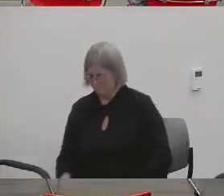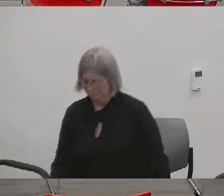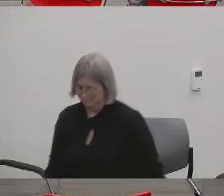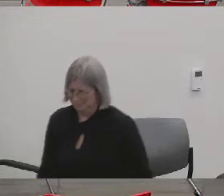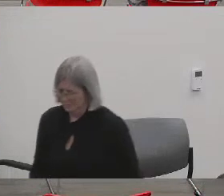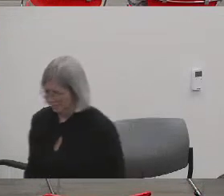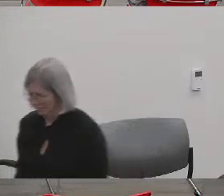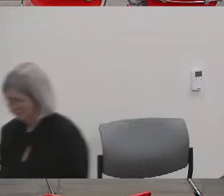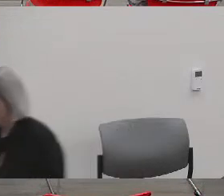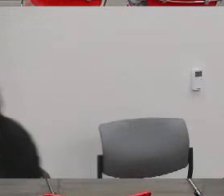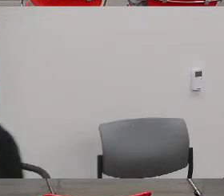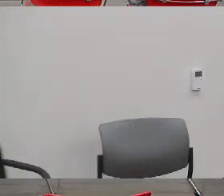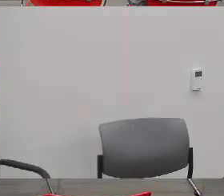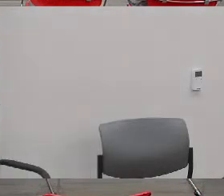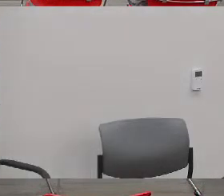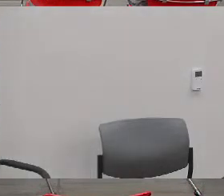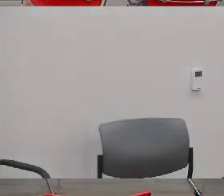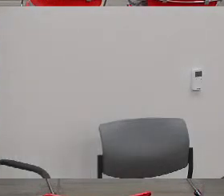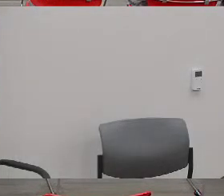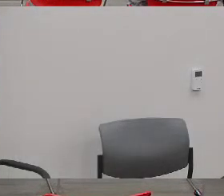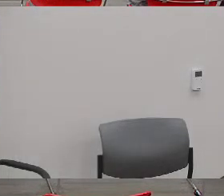Thank you. Thank you.